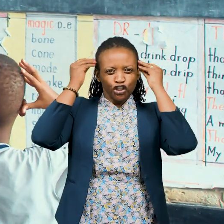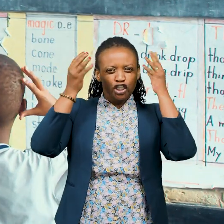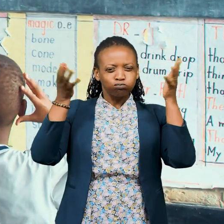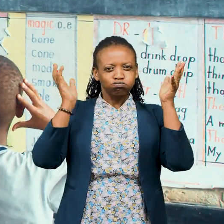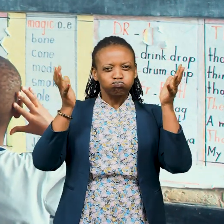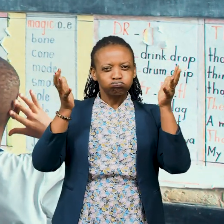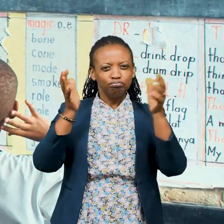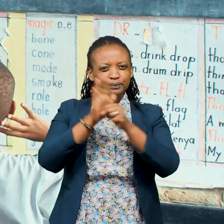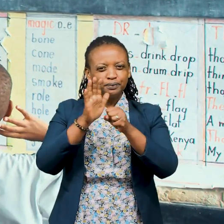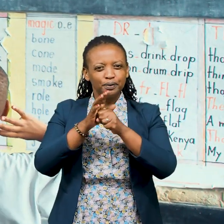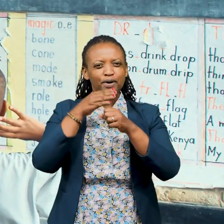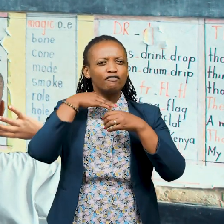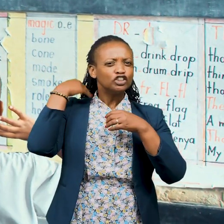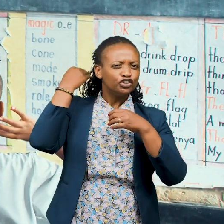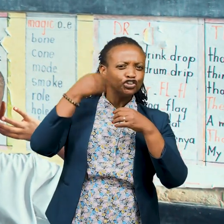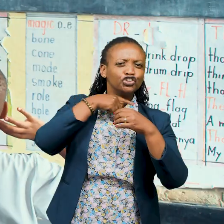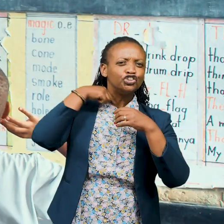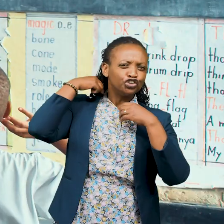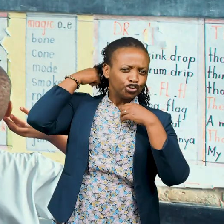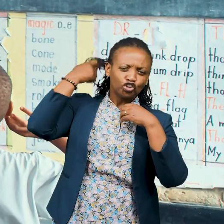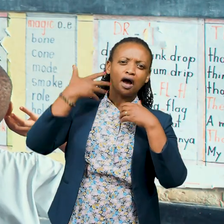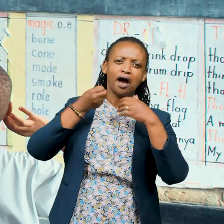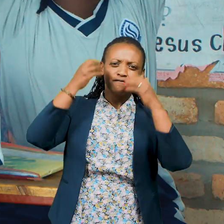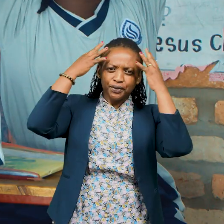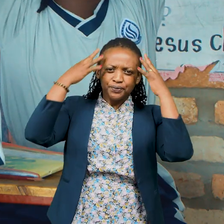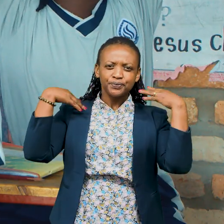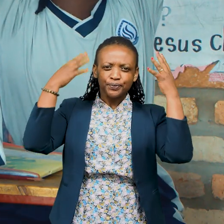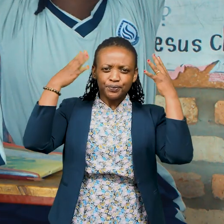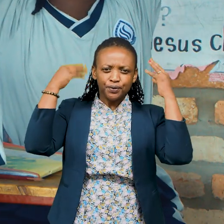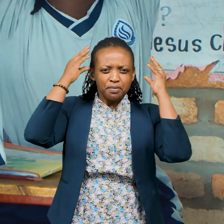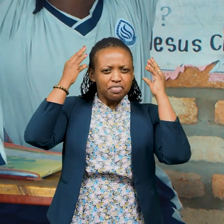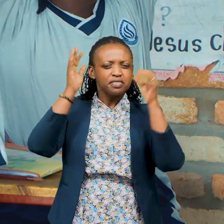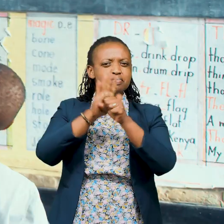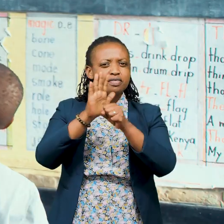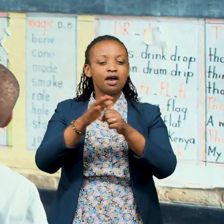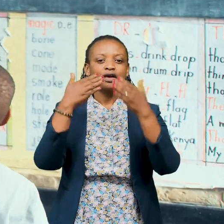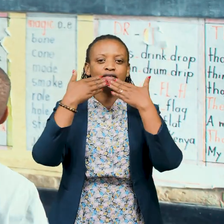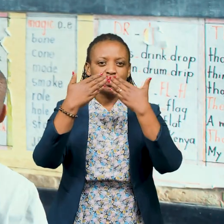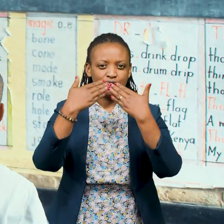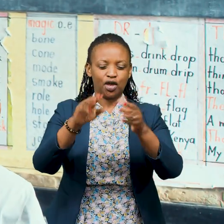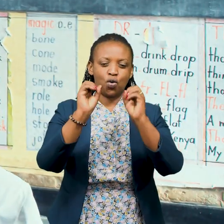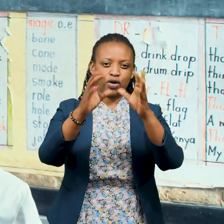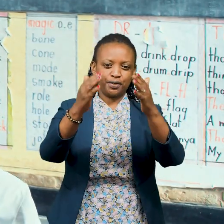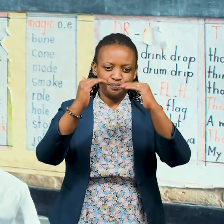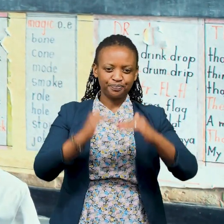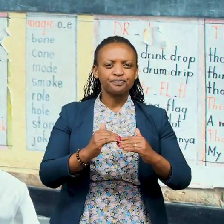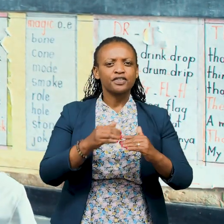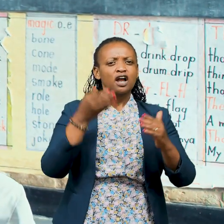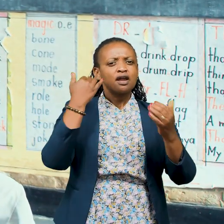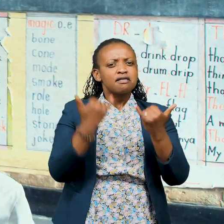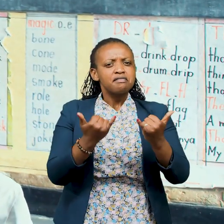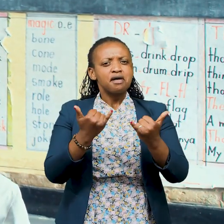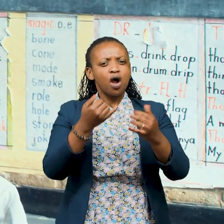its neck. With a lot of hair around its neck. Thank you so much. Who can identify